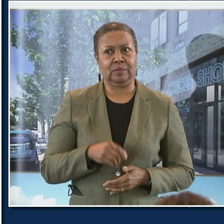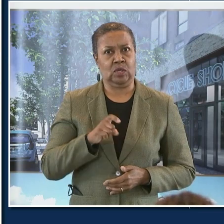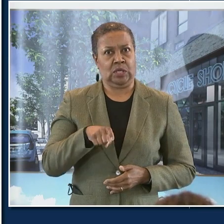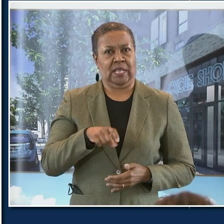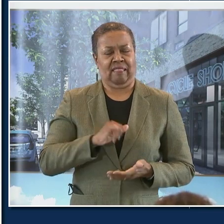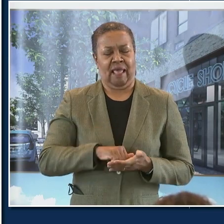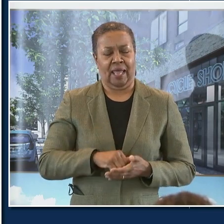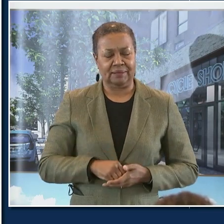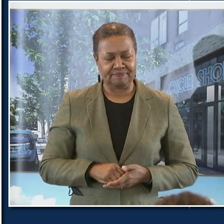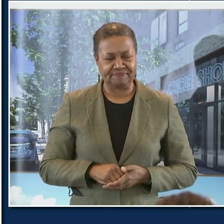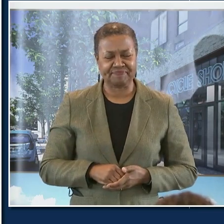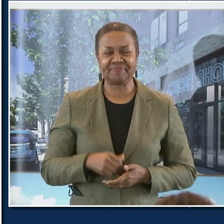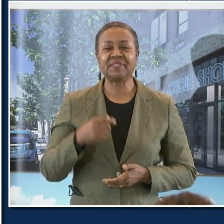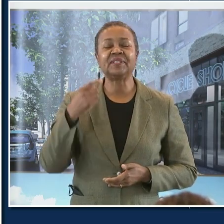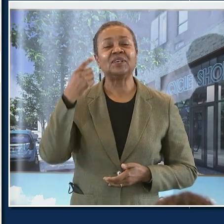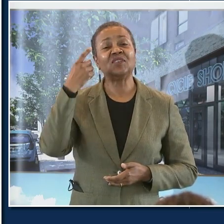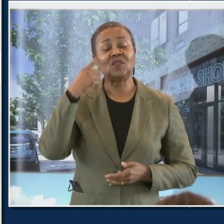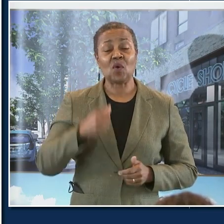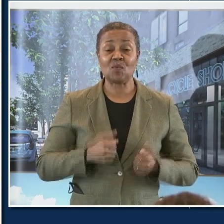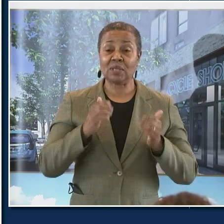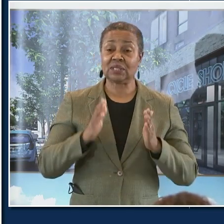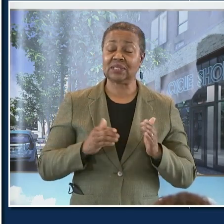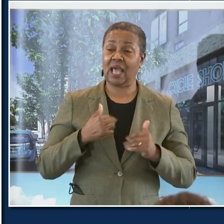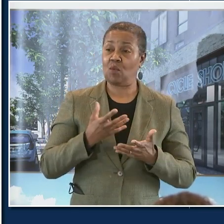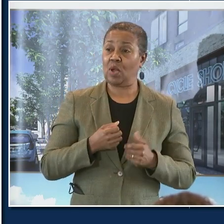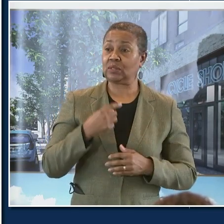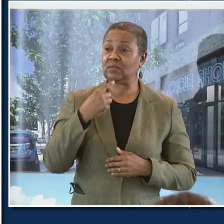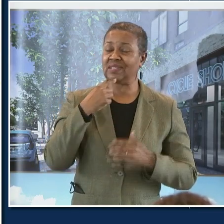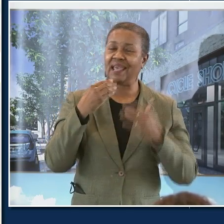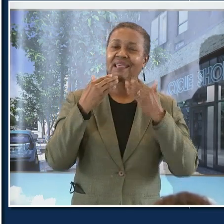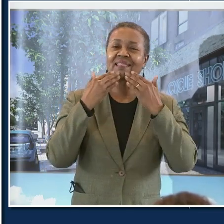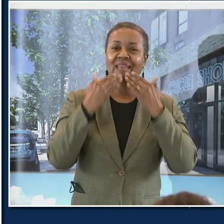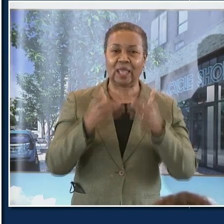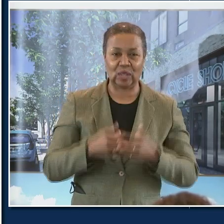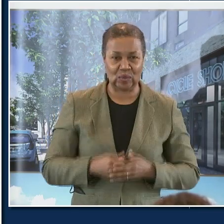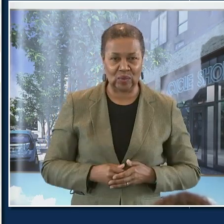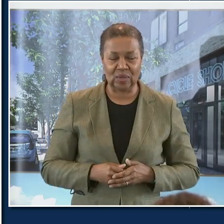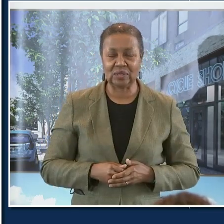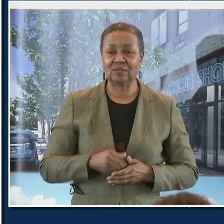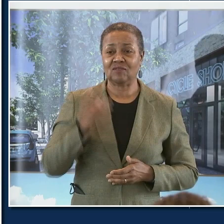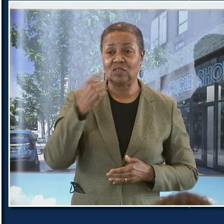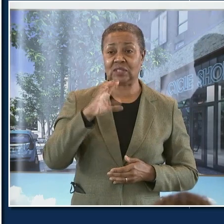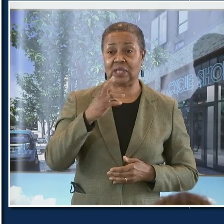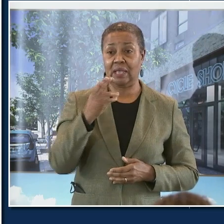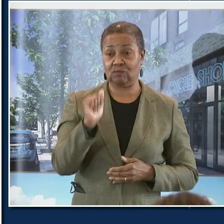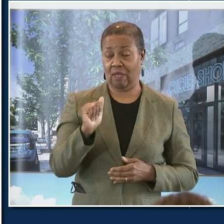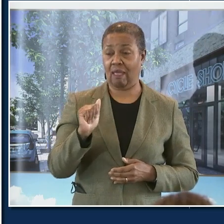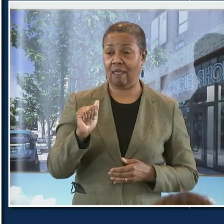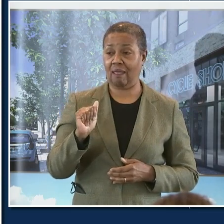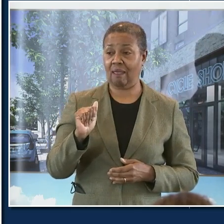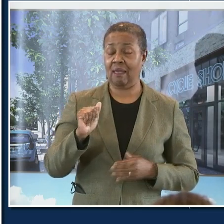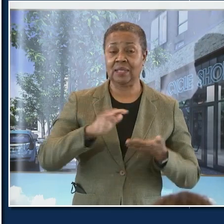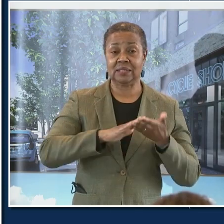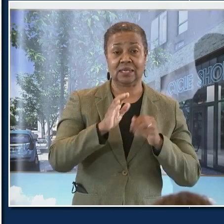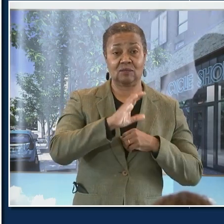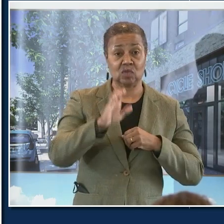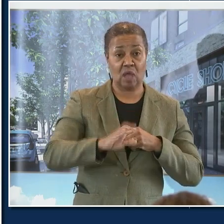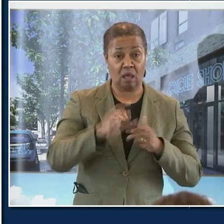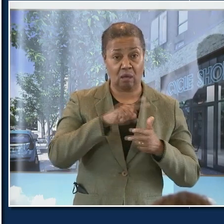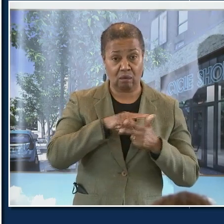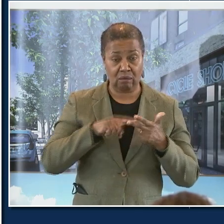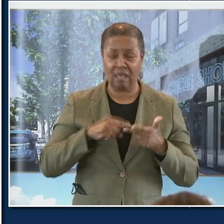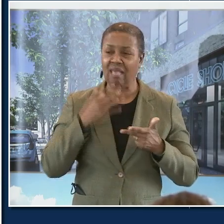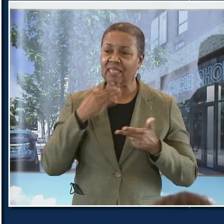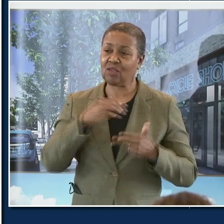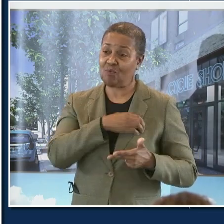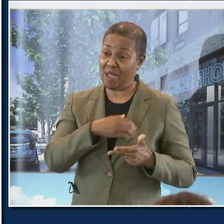needed. On behalf of the residents, I'd like to say thank you to CHA, the City of Chicago,